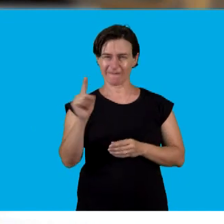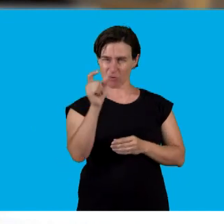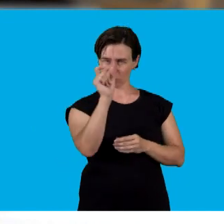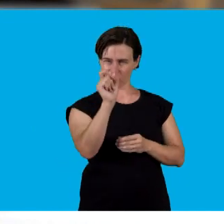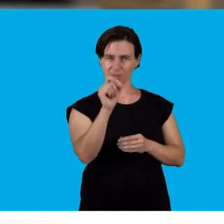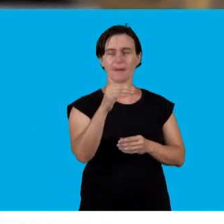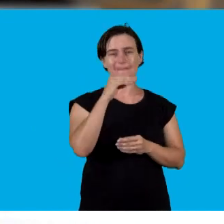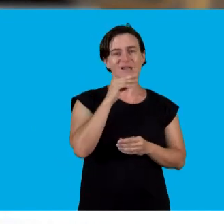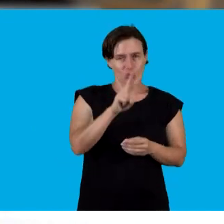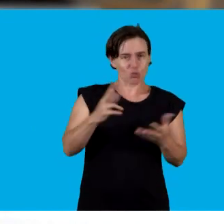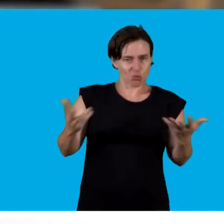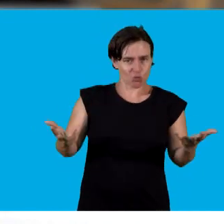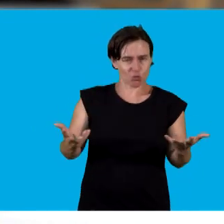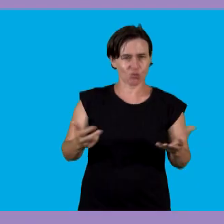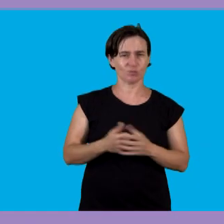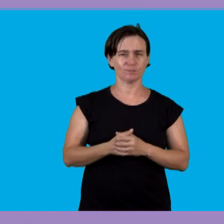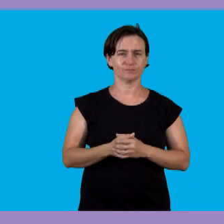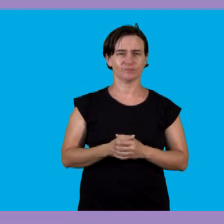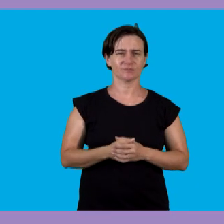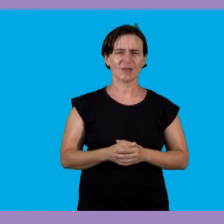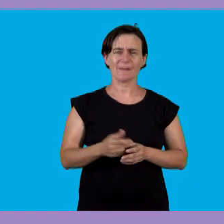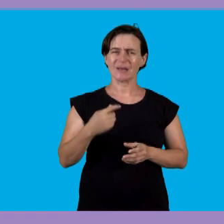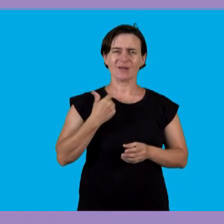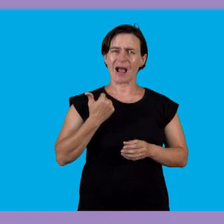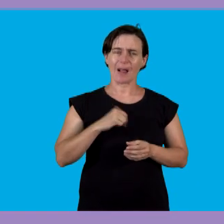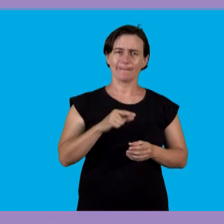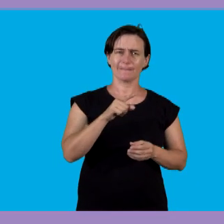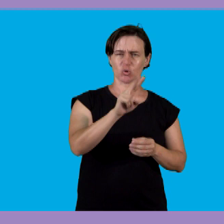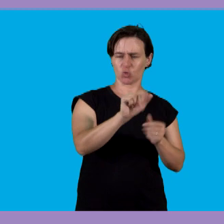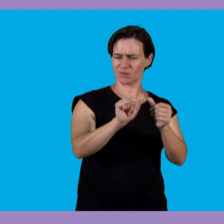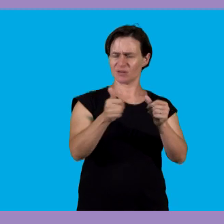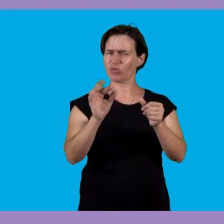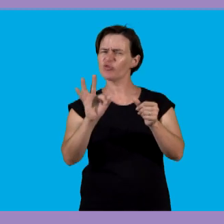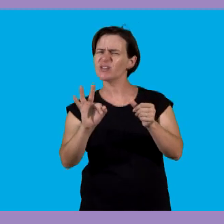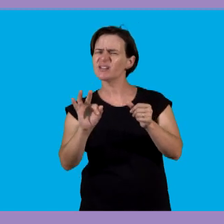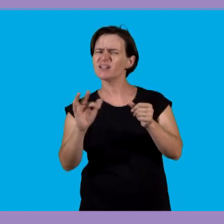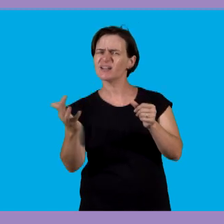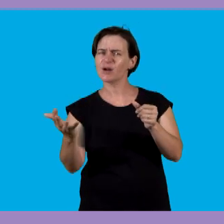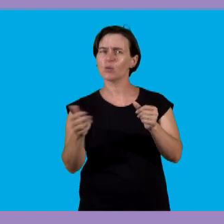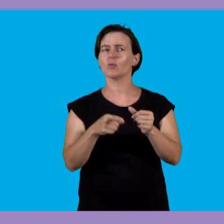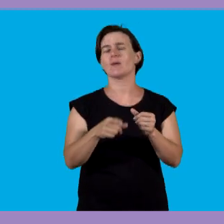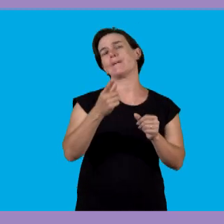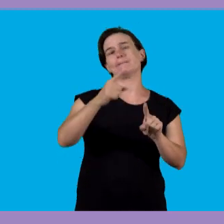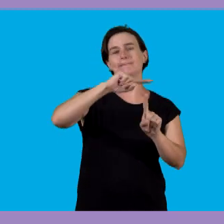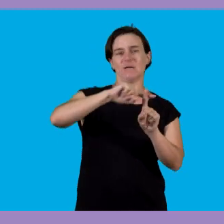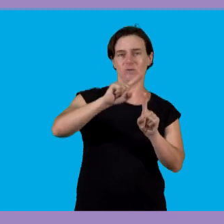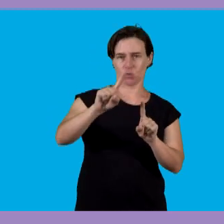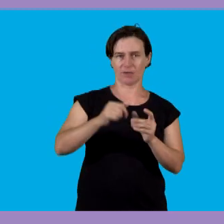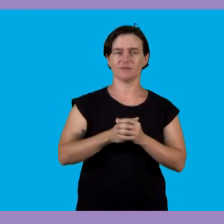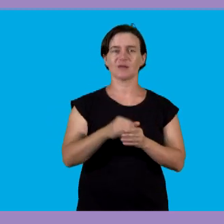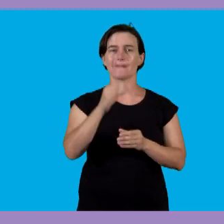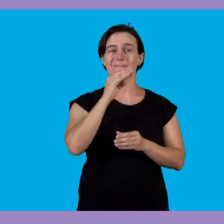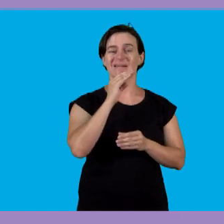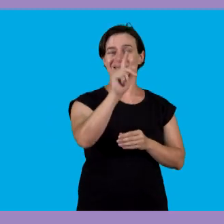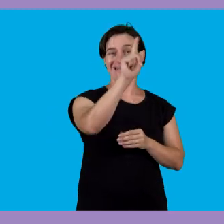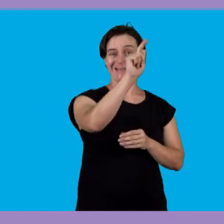the first position? Of course, we get 2. But how do we move from 2 to 3? Yes, we are going to add 1.